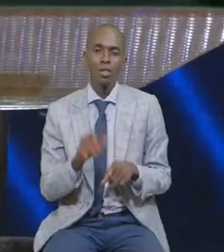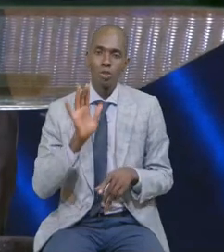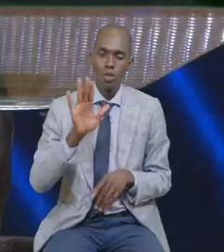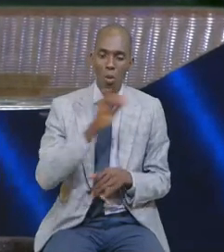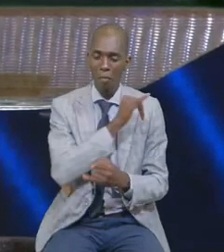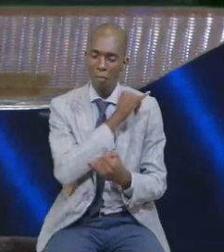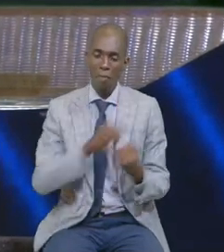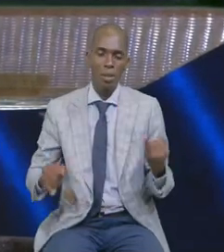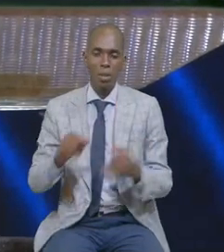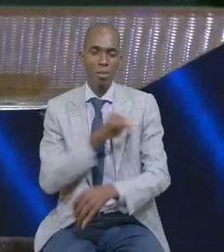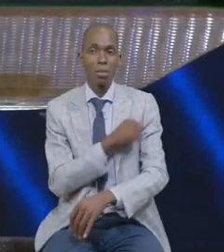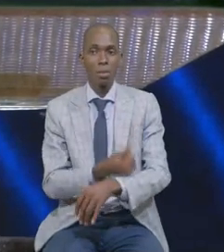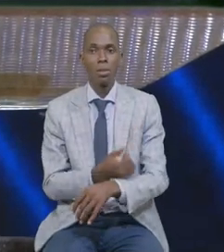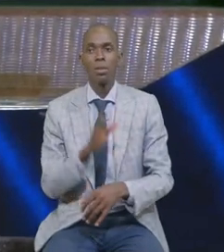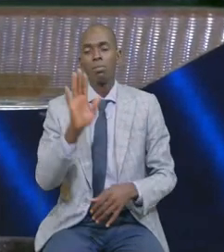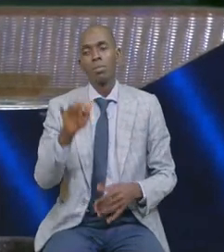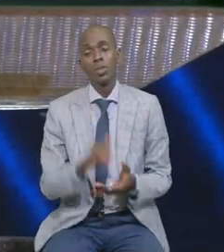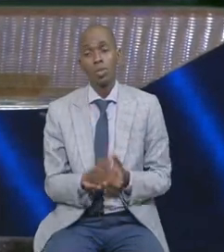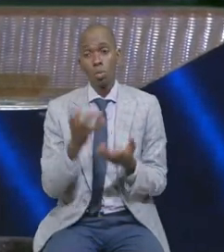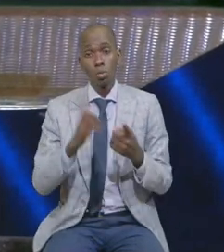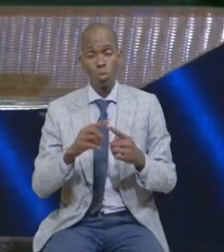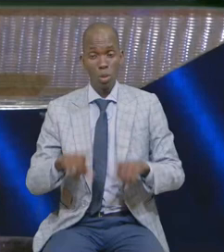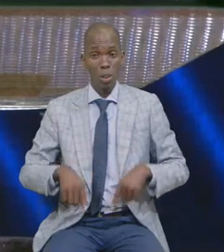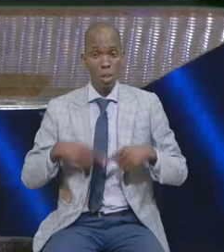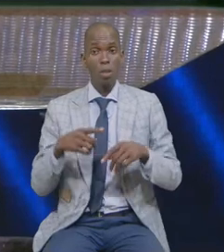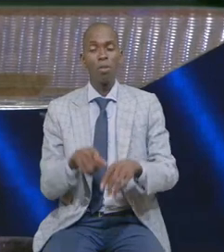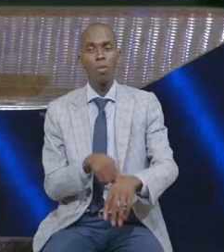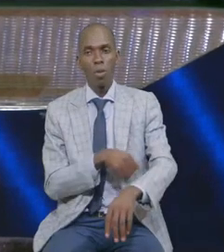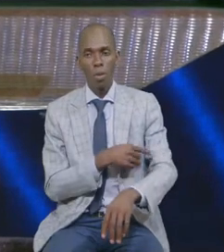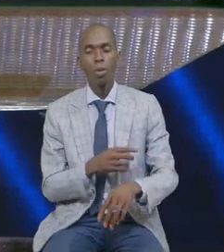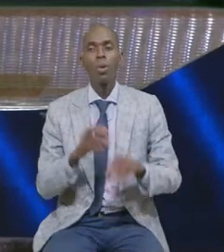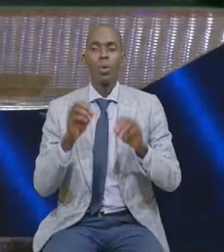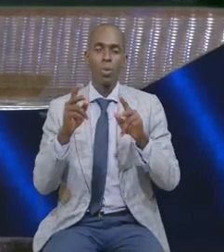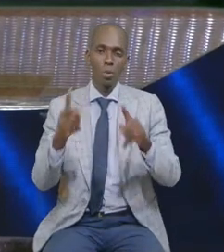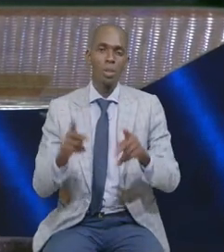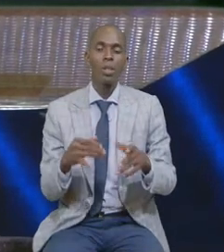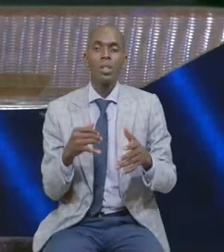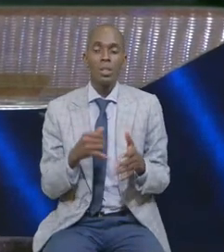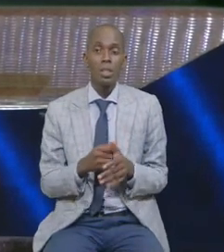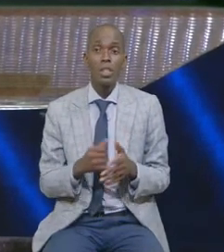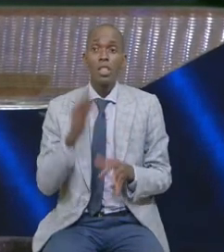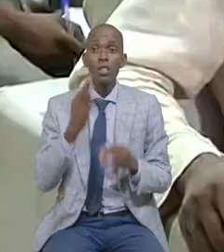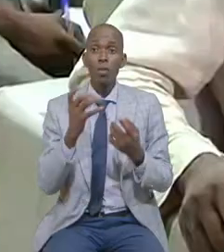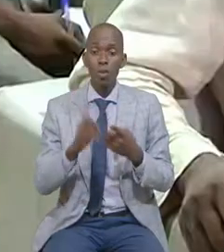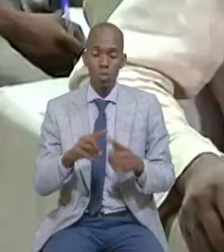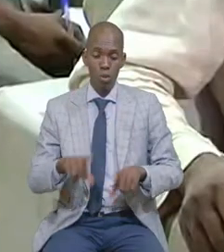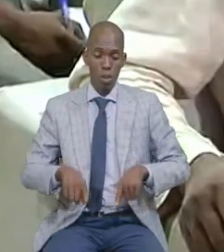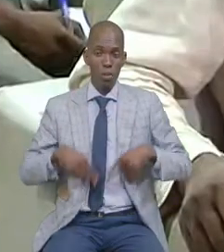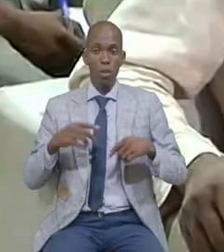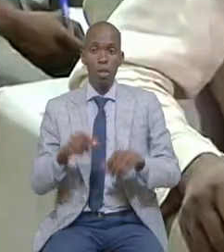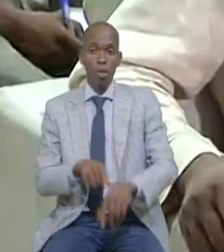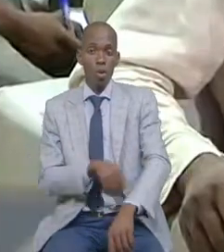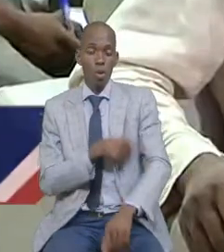going to live long, doesn't depend on the word of God, doesn't depend on how you live your life. If you're going to live a long life,